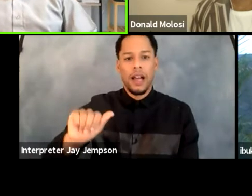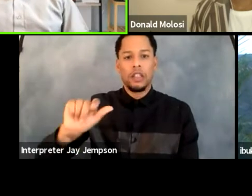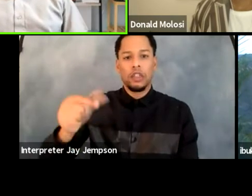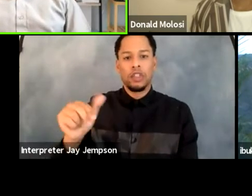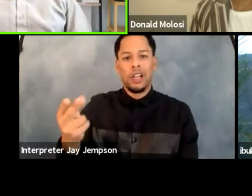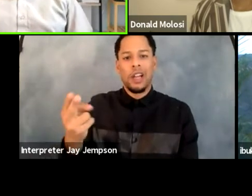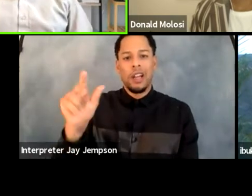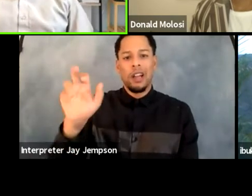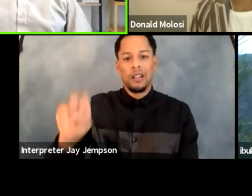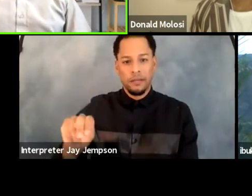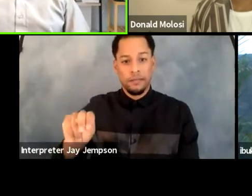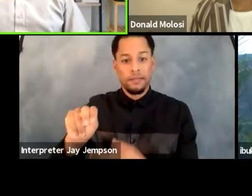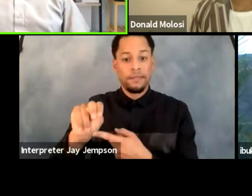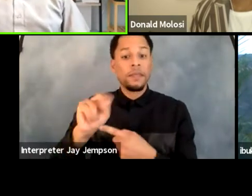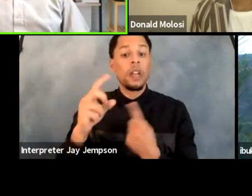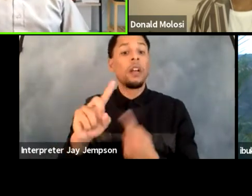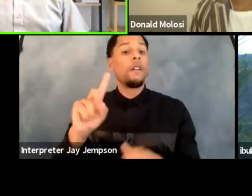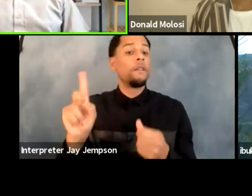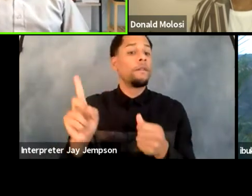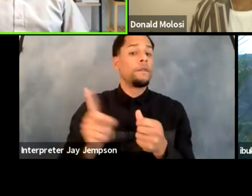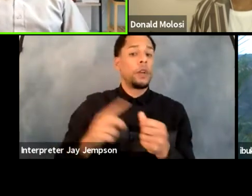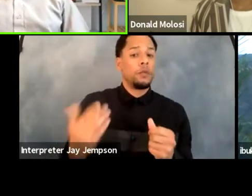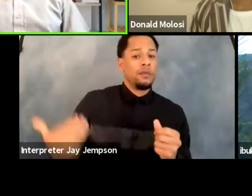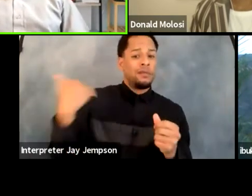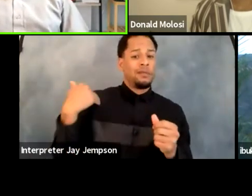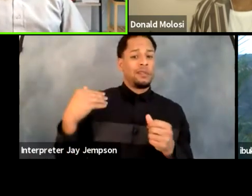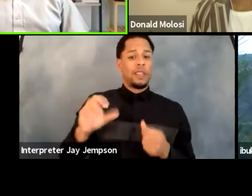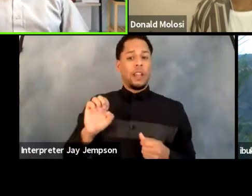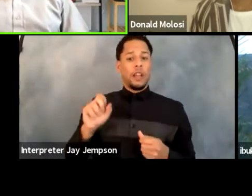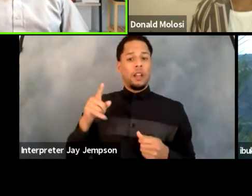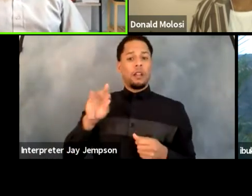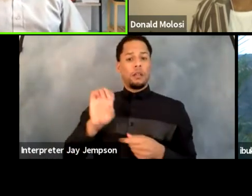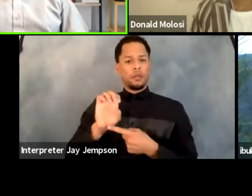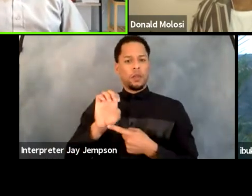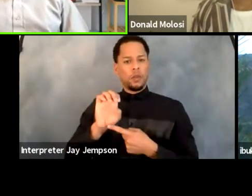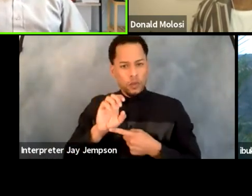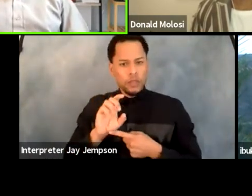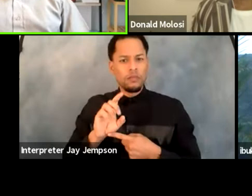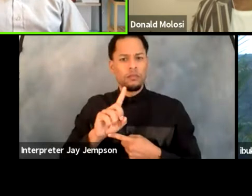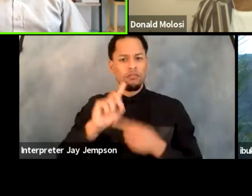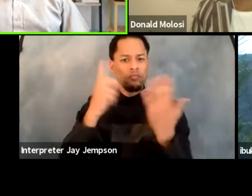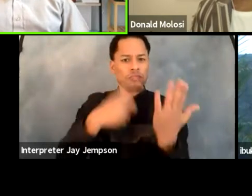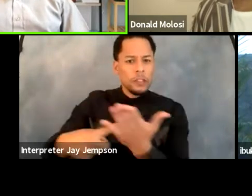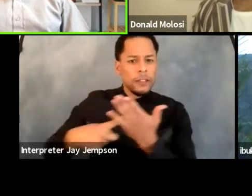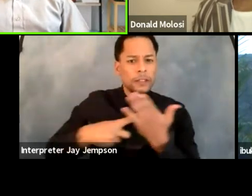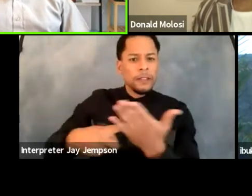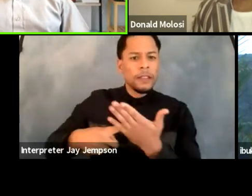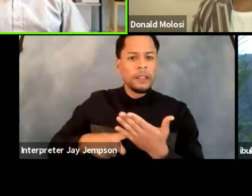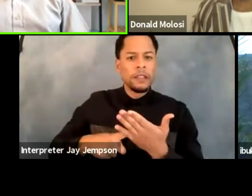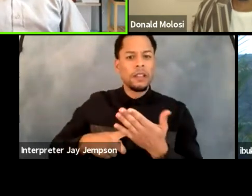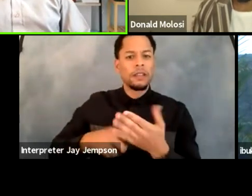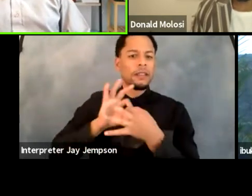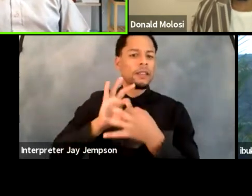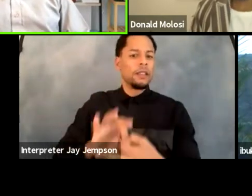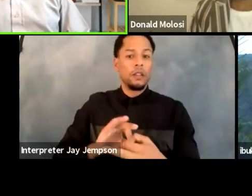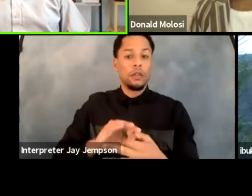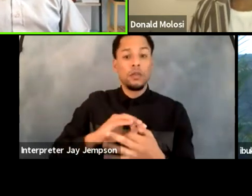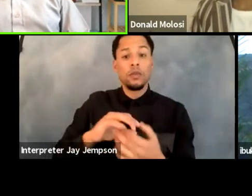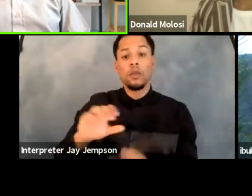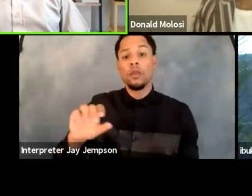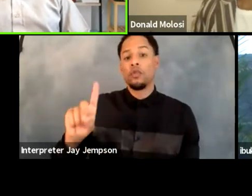first episode, we started by really situating a discourse around decolonizing dramaturgy.